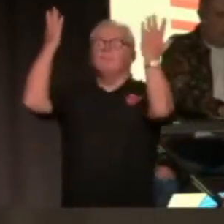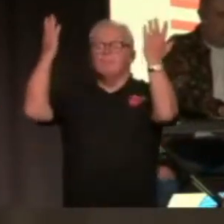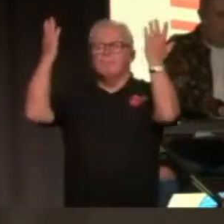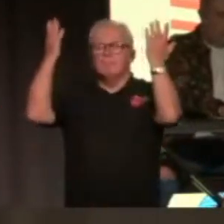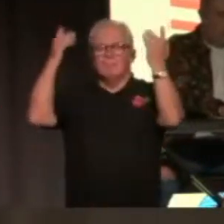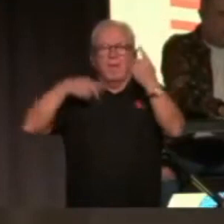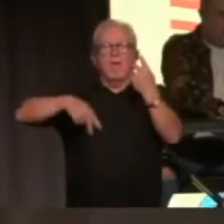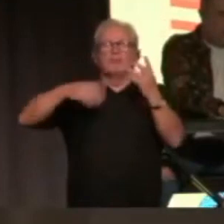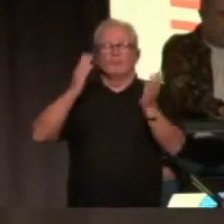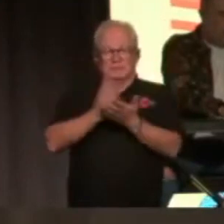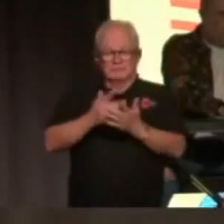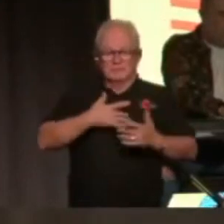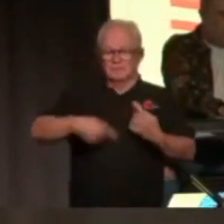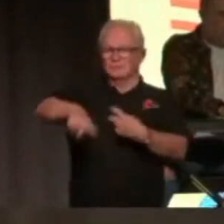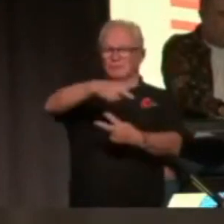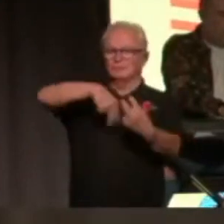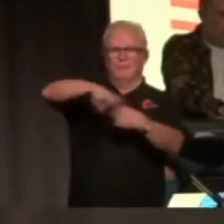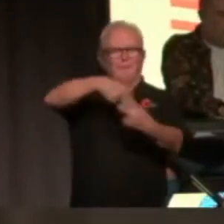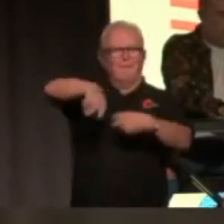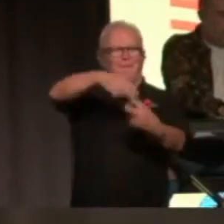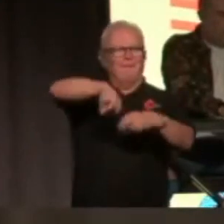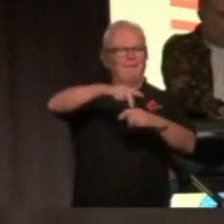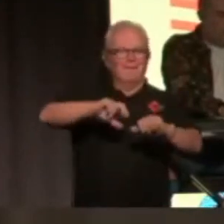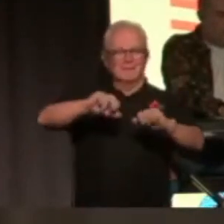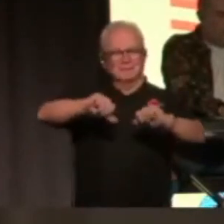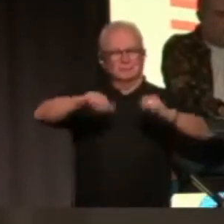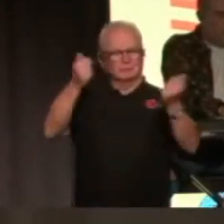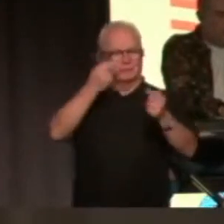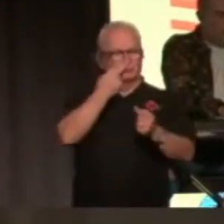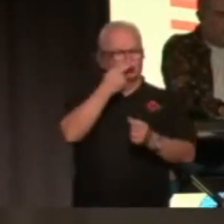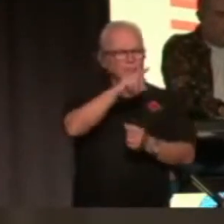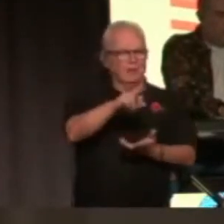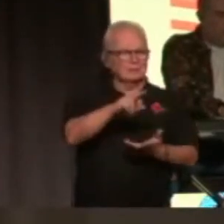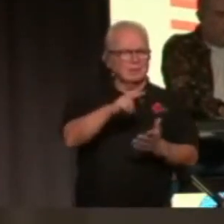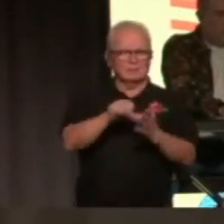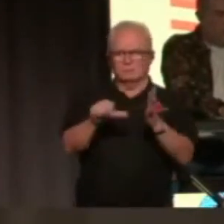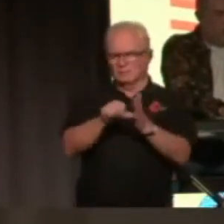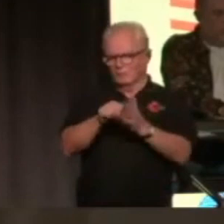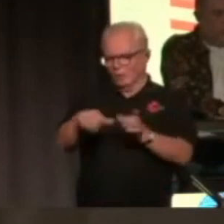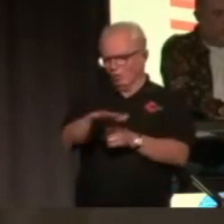and you're running around pretending, the great pretender. Oh man, that's a tough place to be.